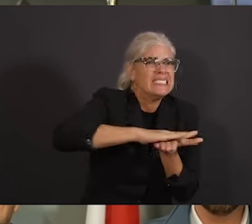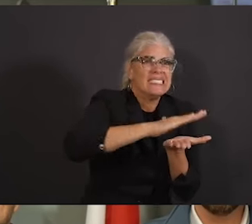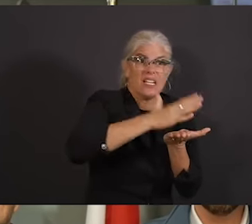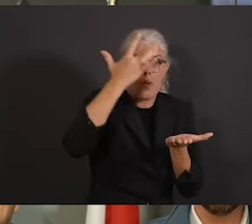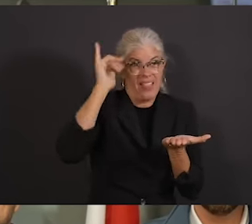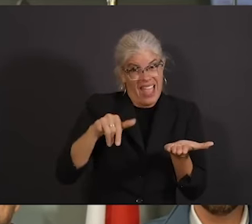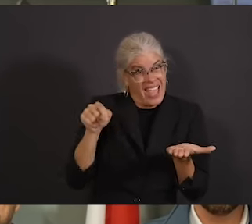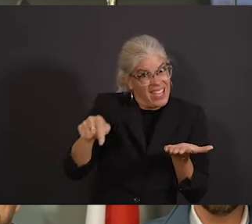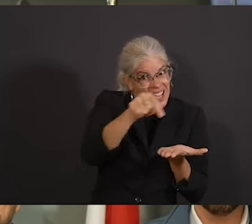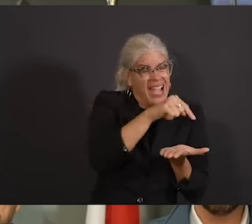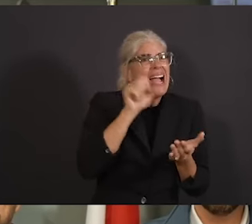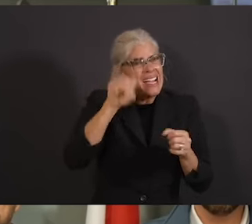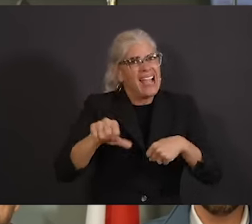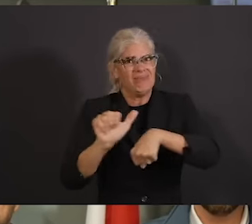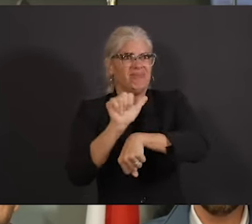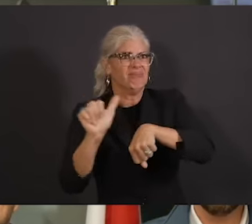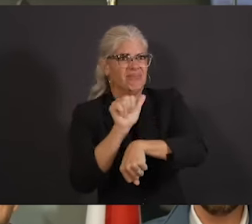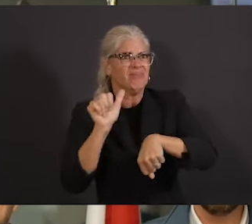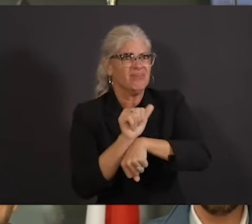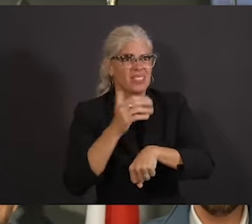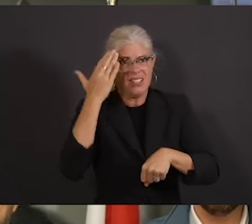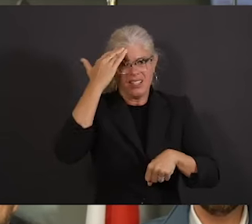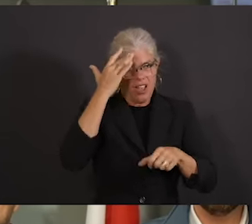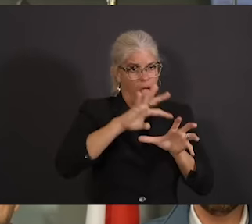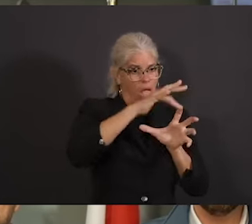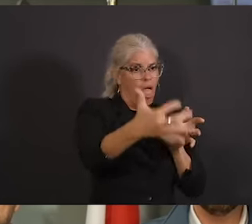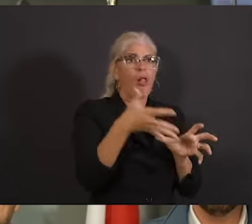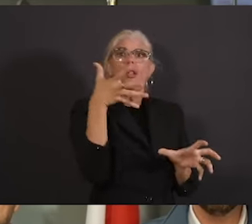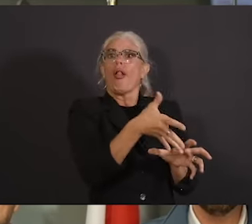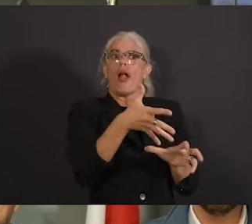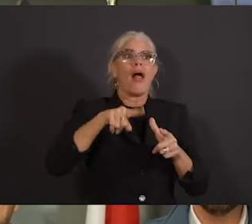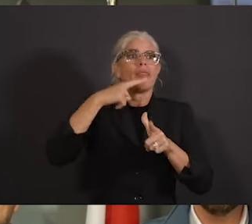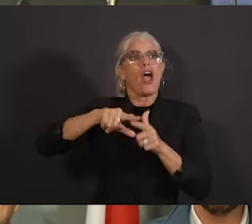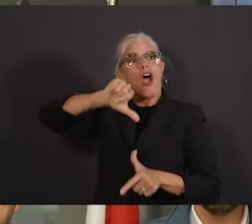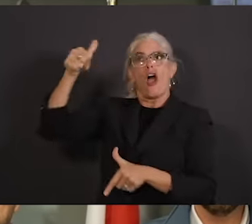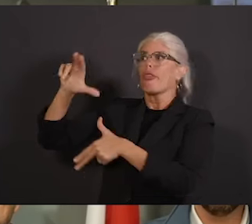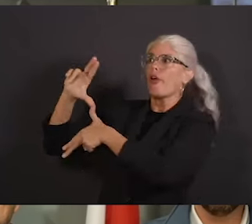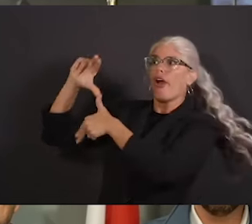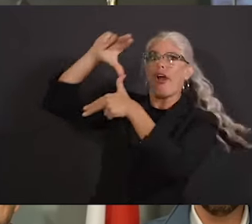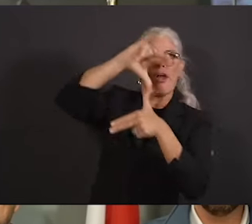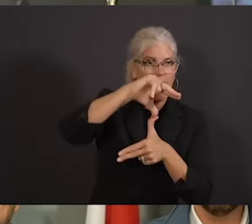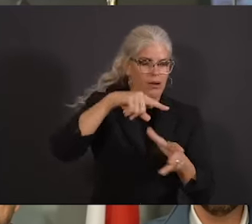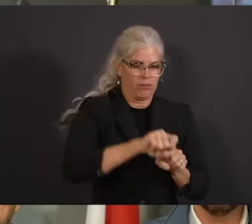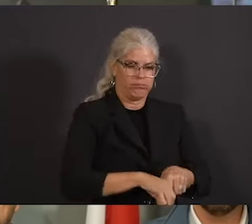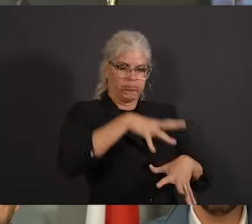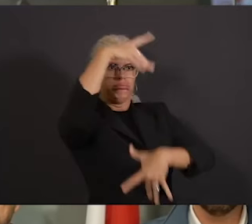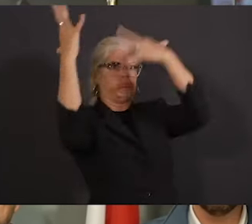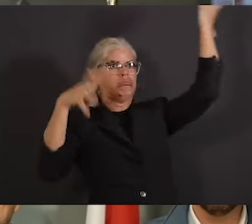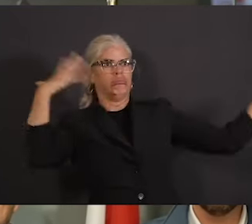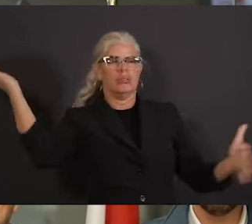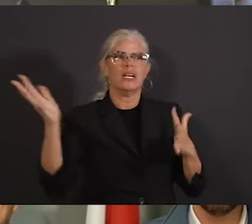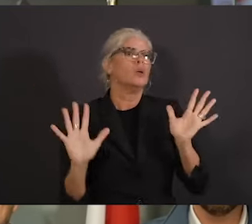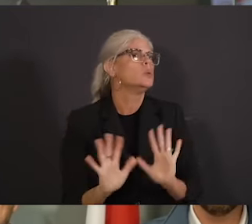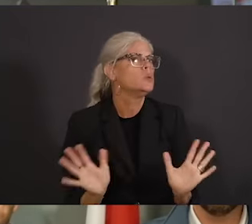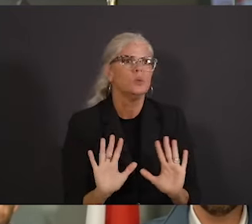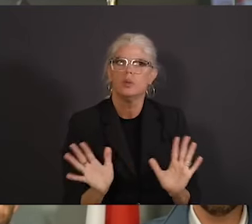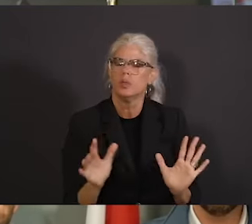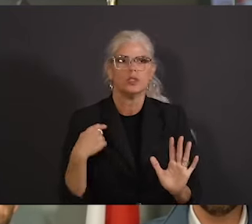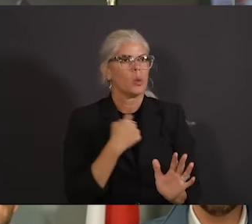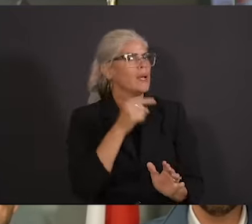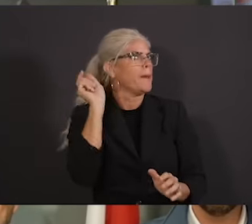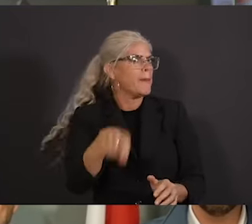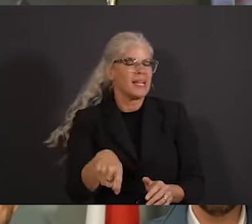the damage that Milton could do with flying debris. All local entities should comply with this order and work